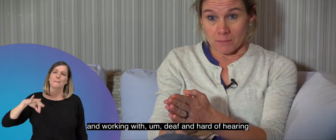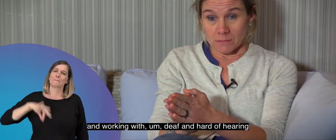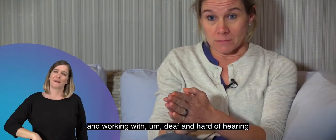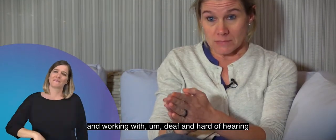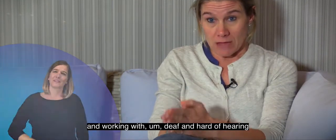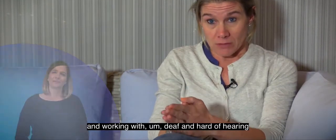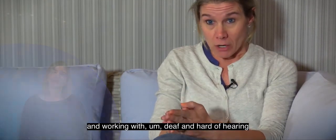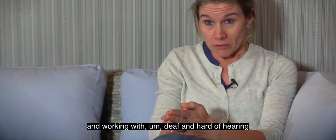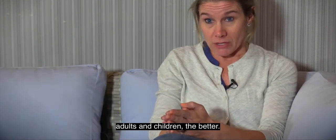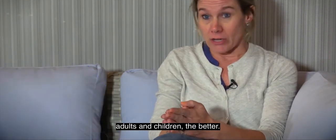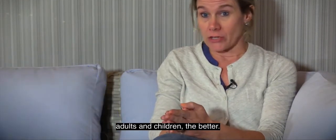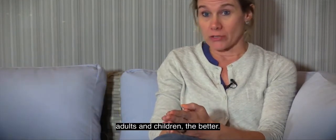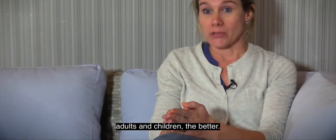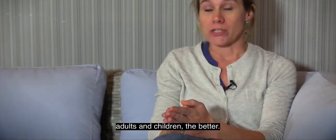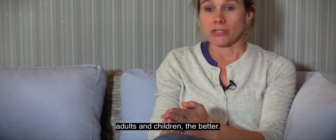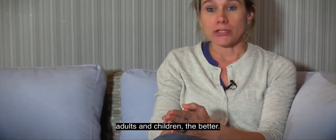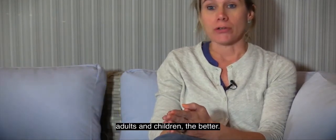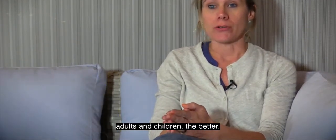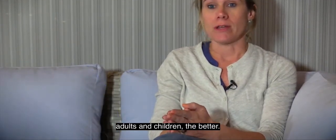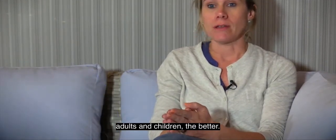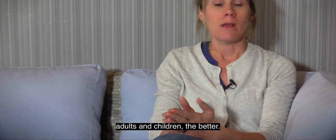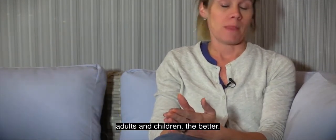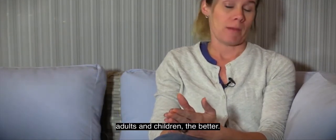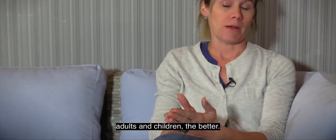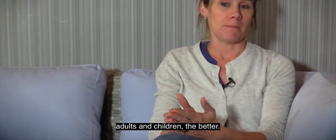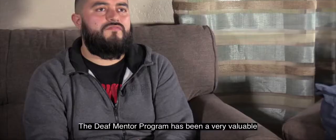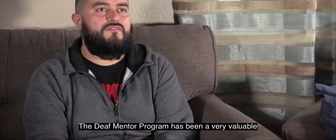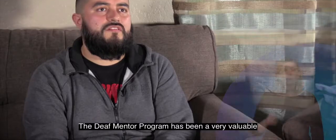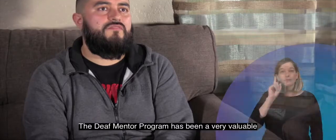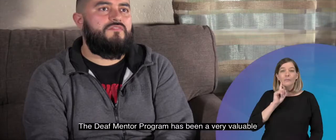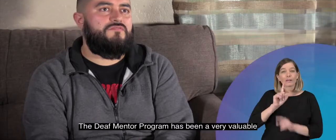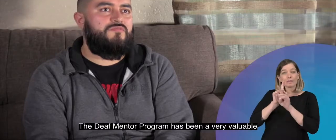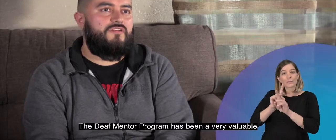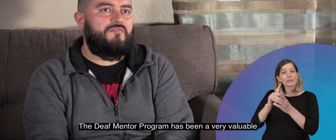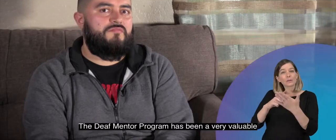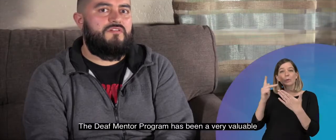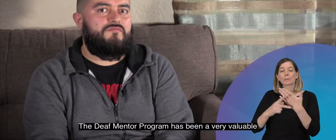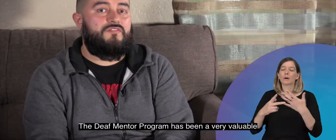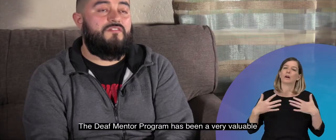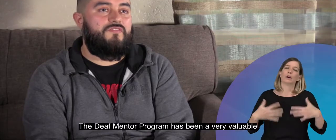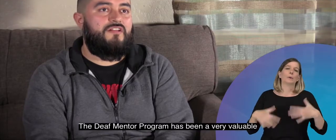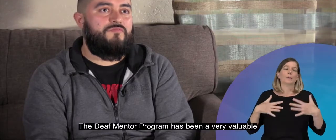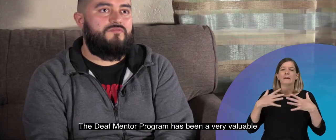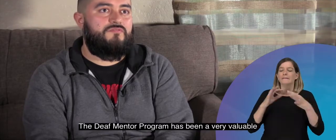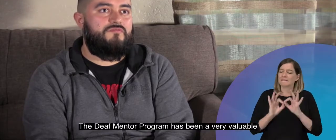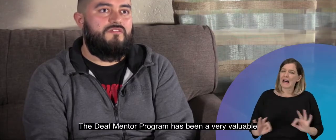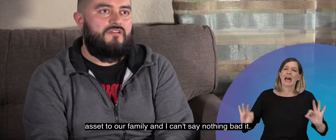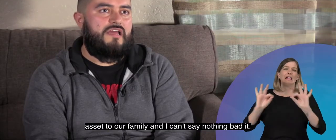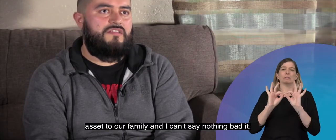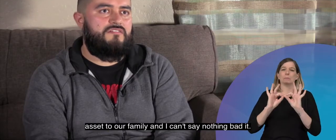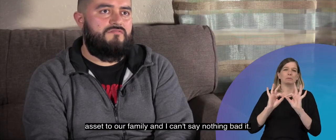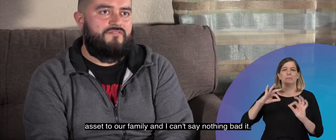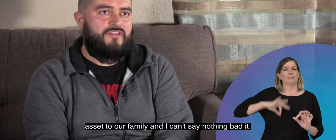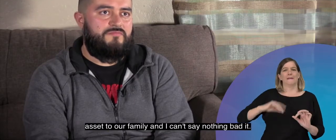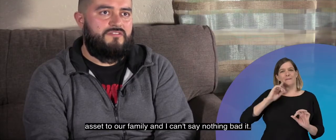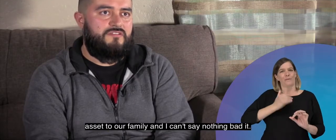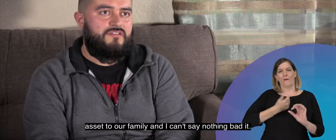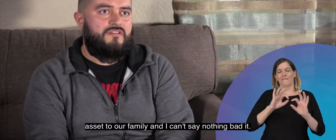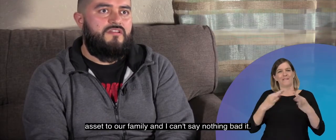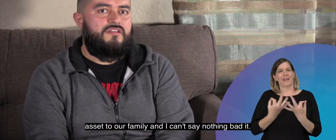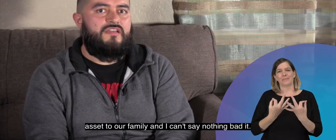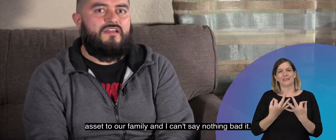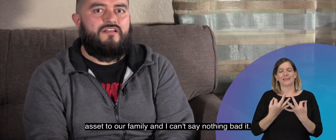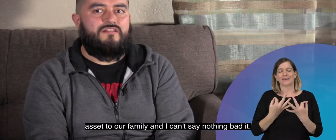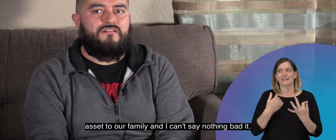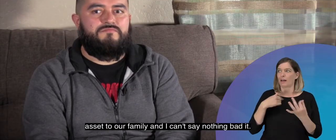deaf and hard of hearing adults and children, the better. The Deaf Mentor Program has been a very valuable asset to our family